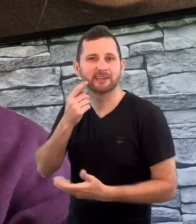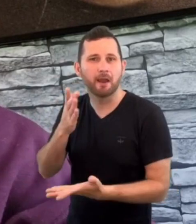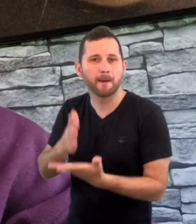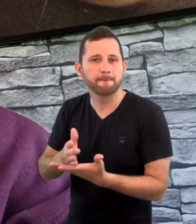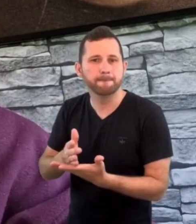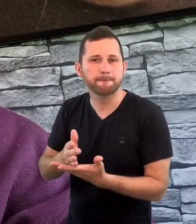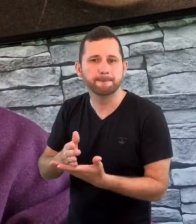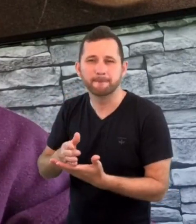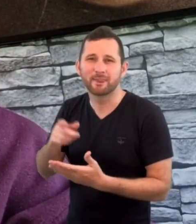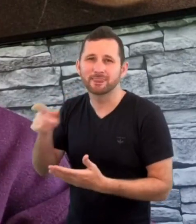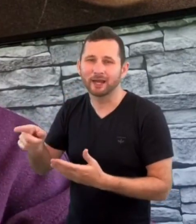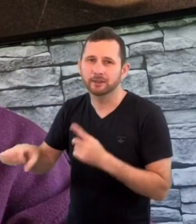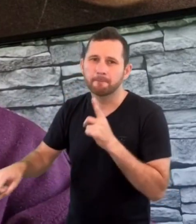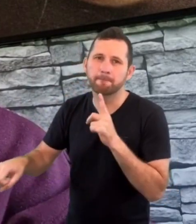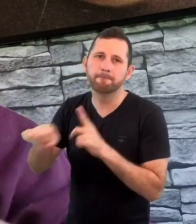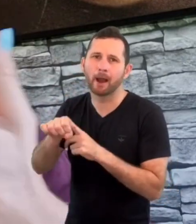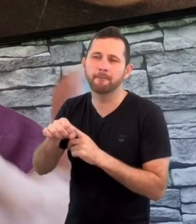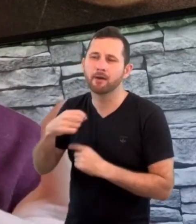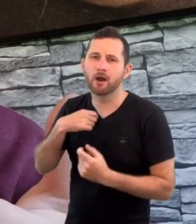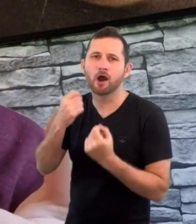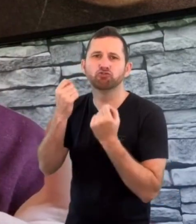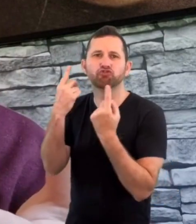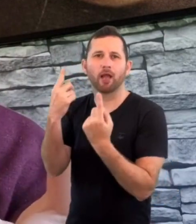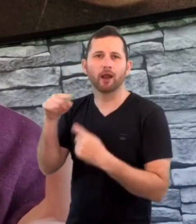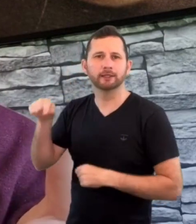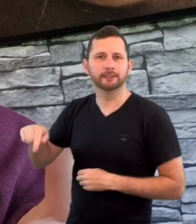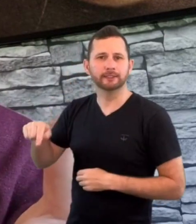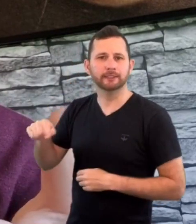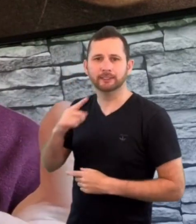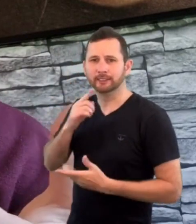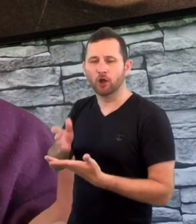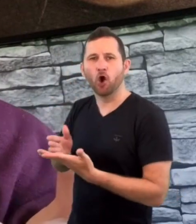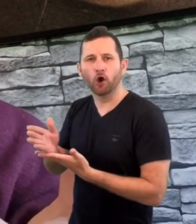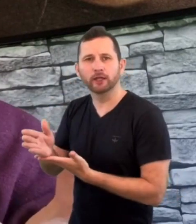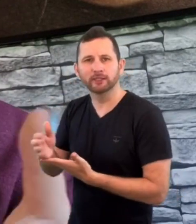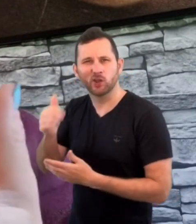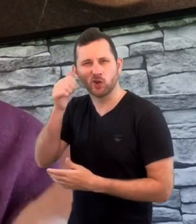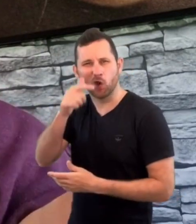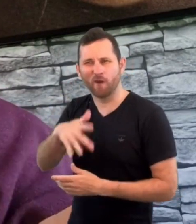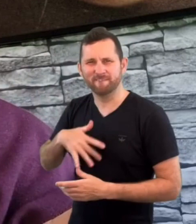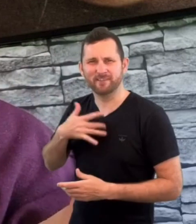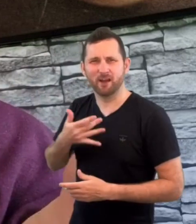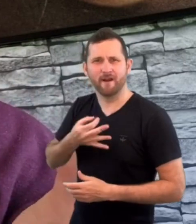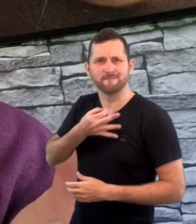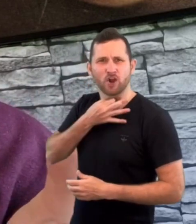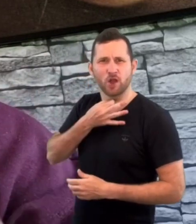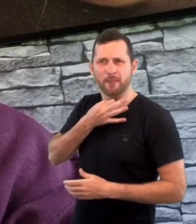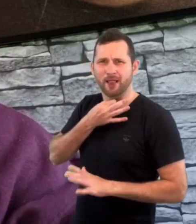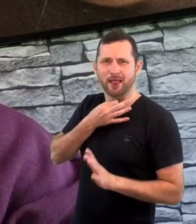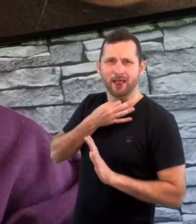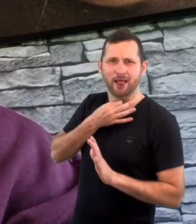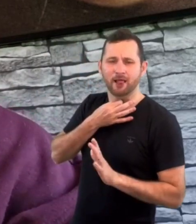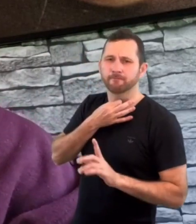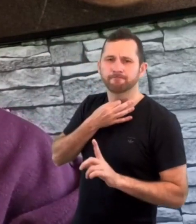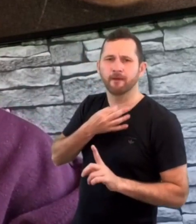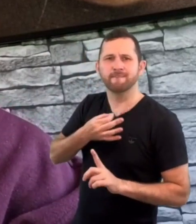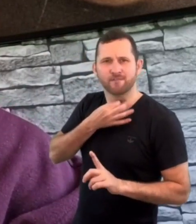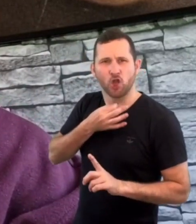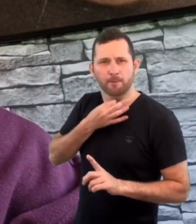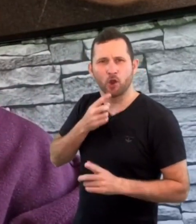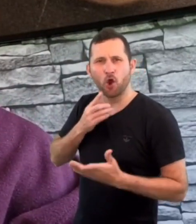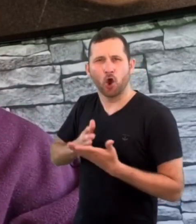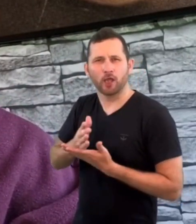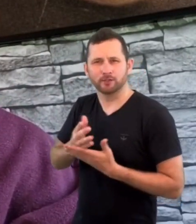That's the biggest thing I've noticed. Just be honest with people. And I know it might feel a bit vulnerable at times, but you'd be so happy that you did that.